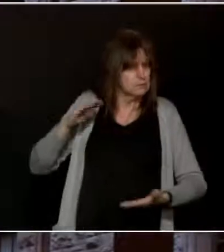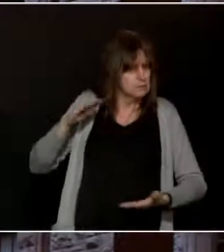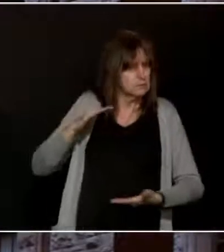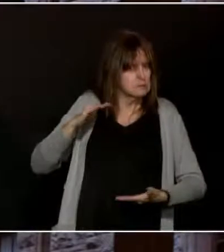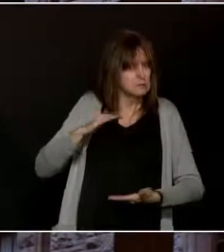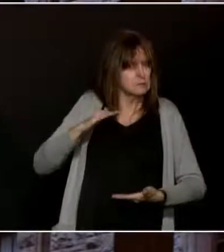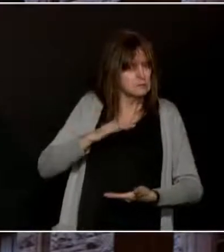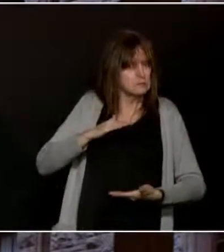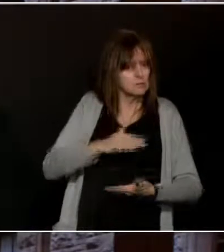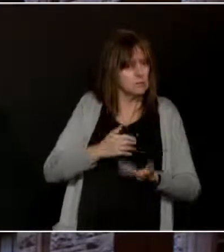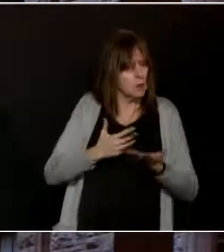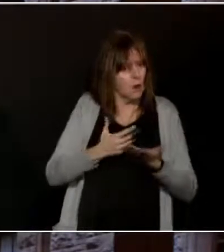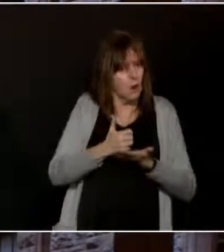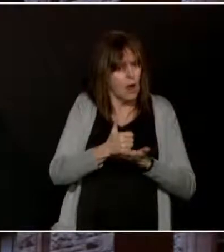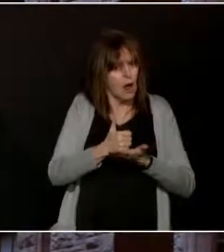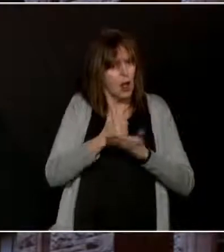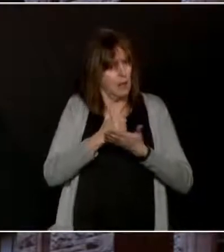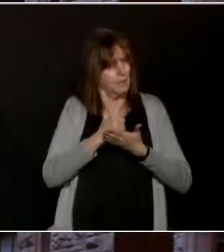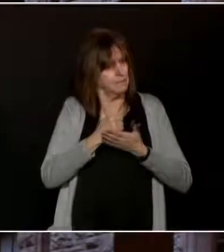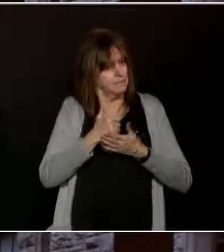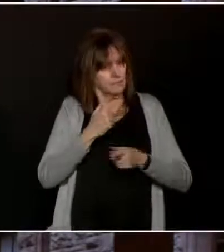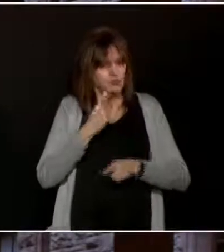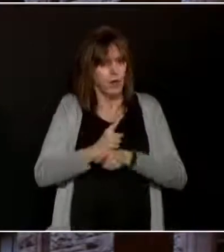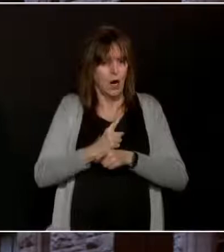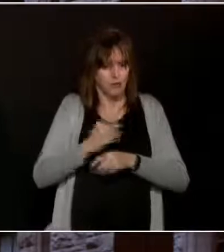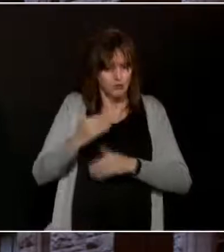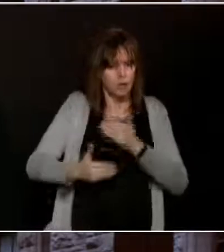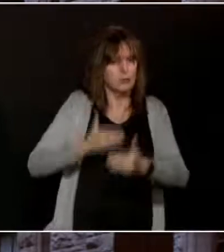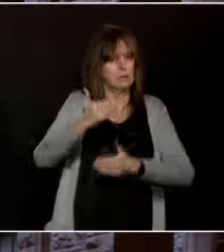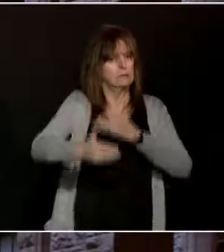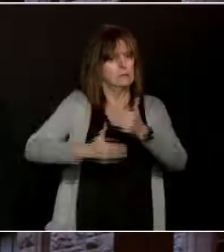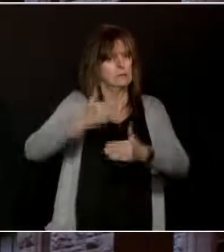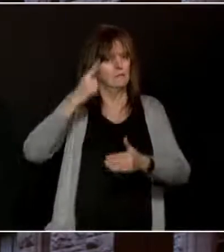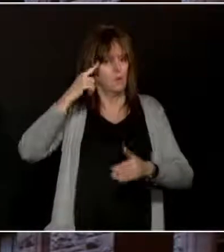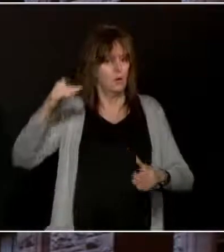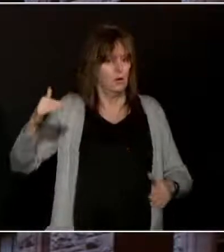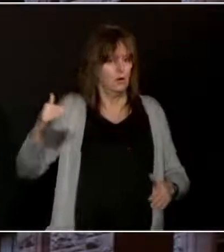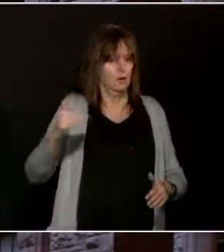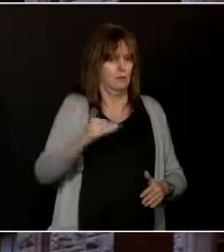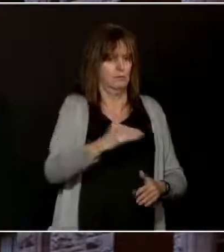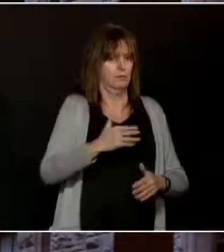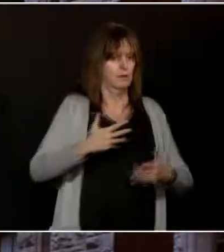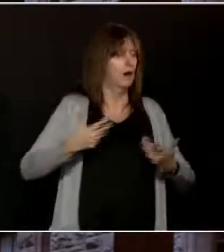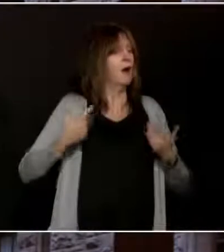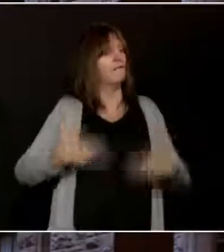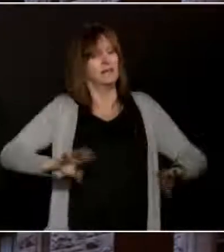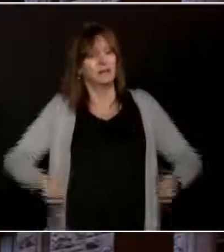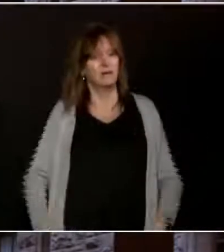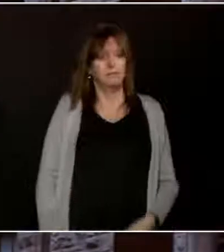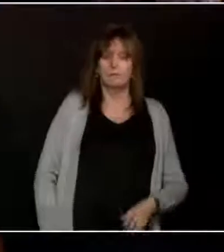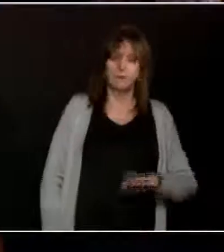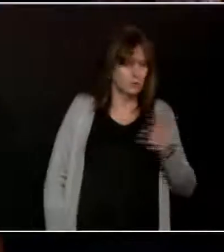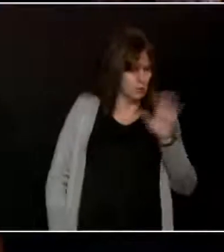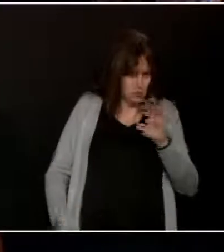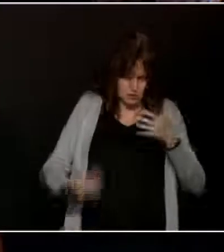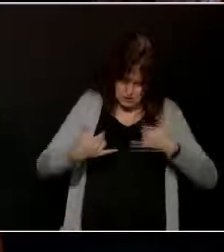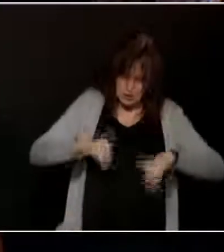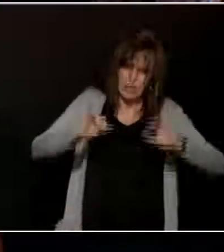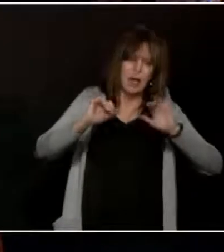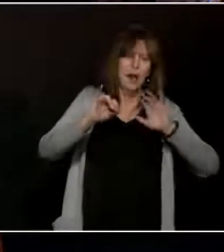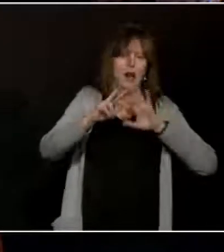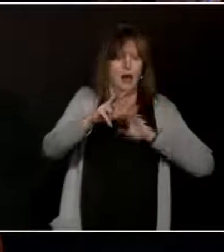going in the right direction. But our work is not yet done. We have a lot more ahead of us. So I'm going to see if Dr. O'Hara has any comments you'd like to